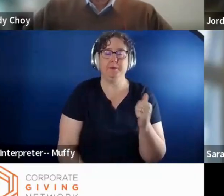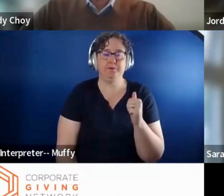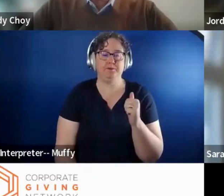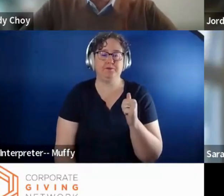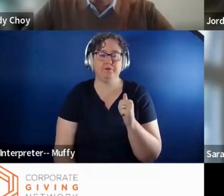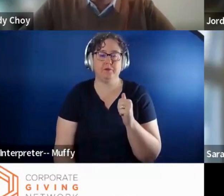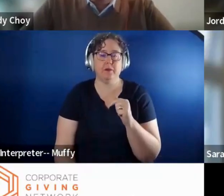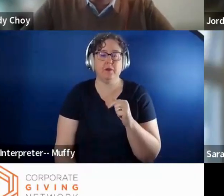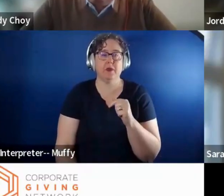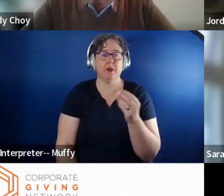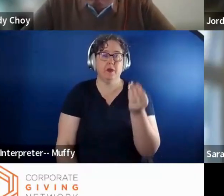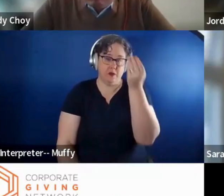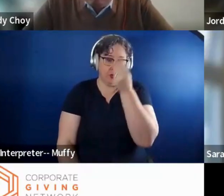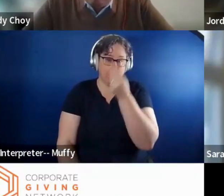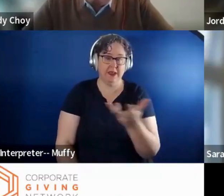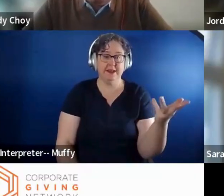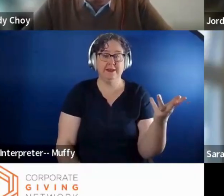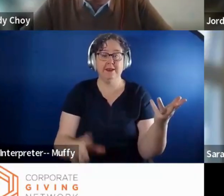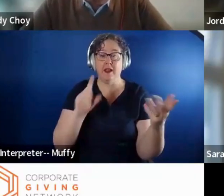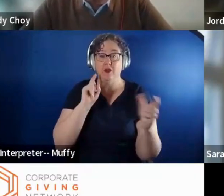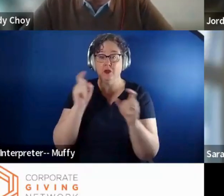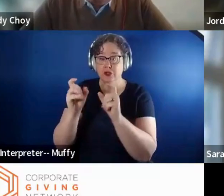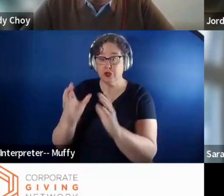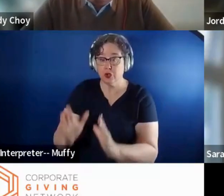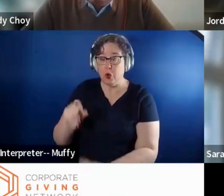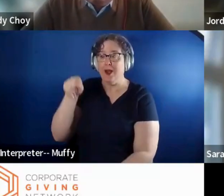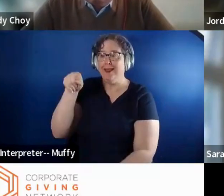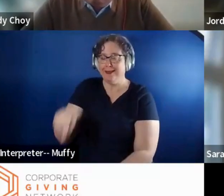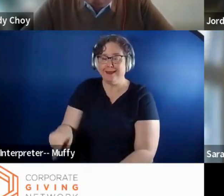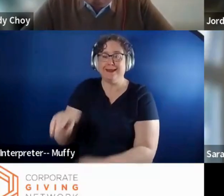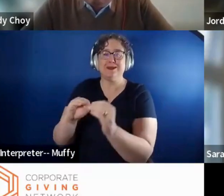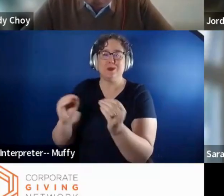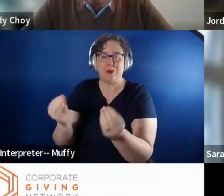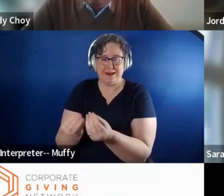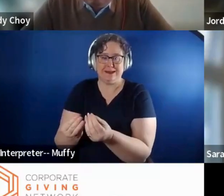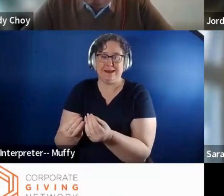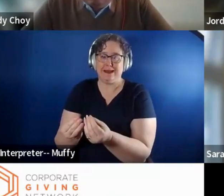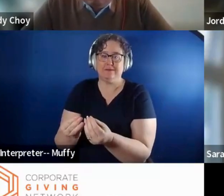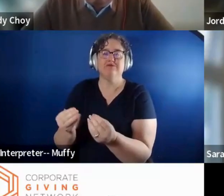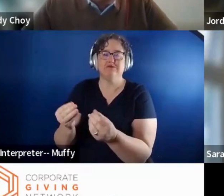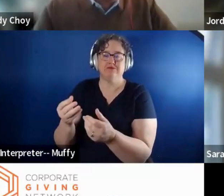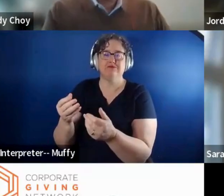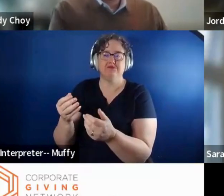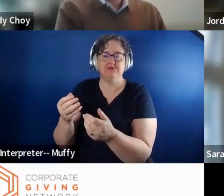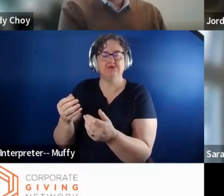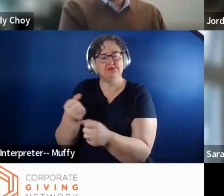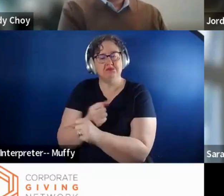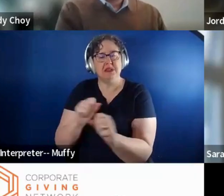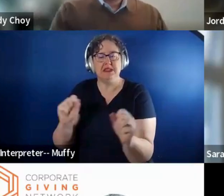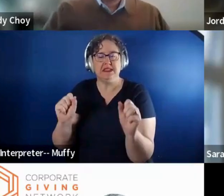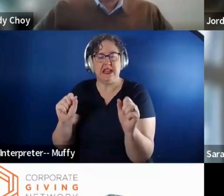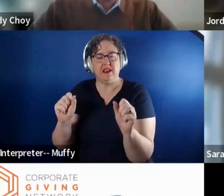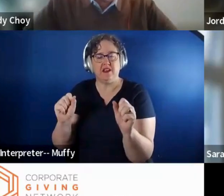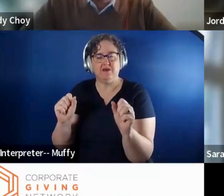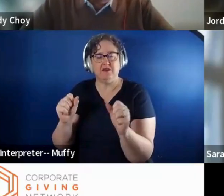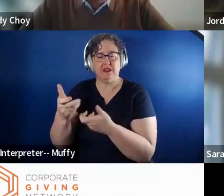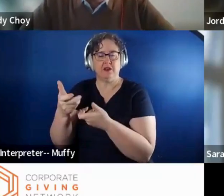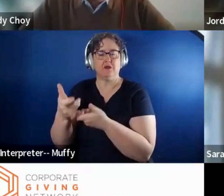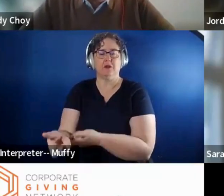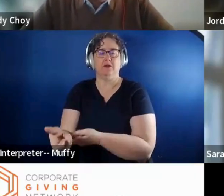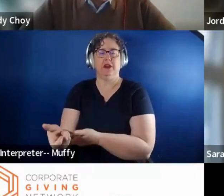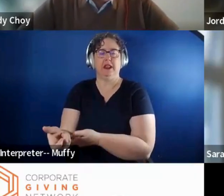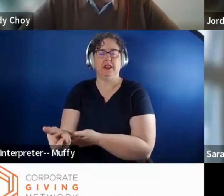what that tells the donor is that this is an organization that I can quite safely and